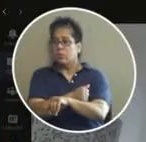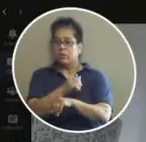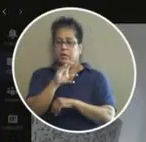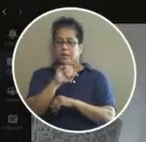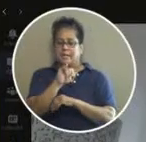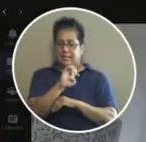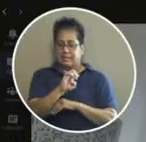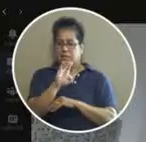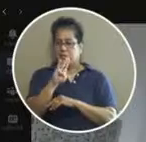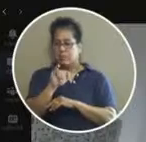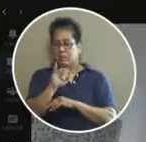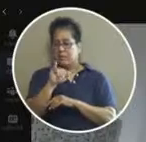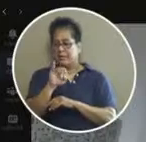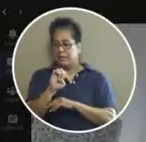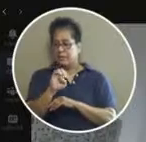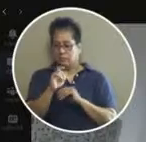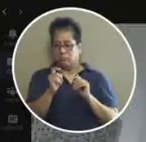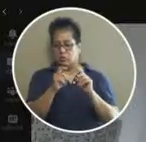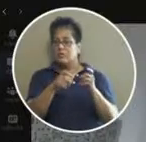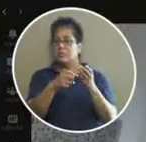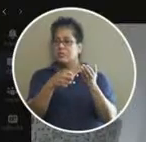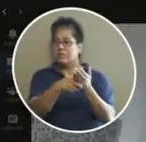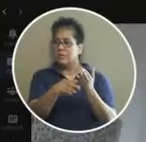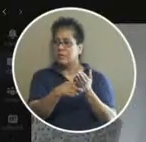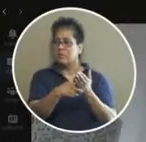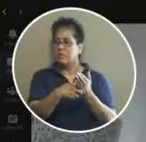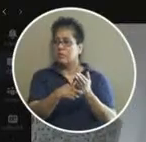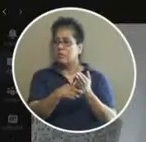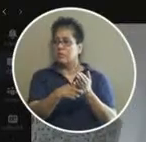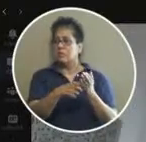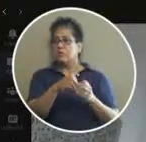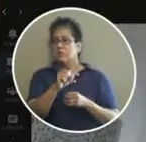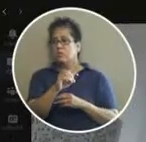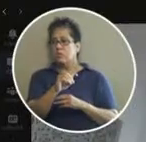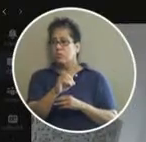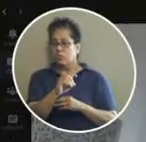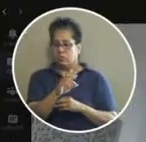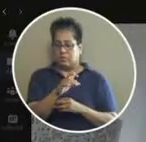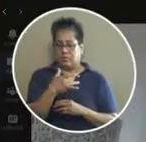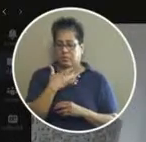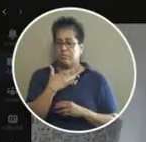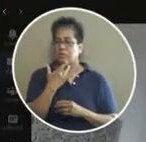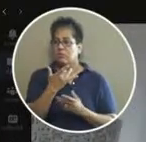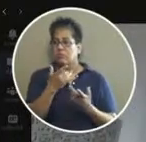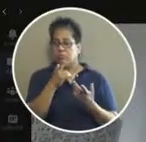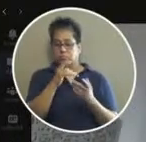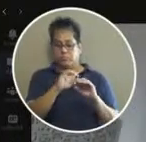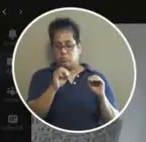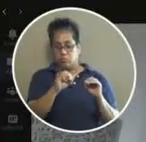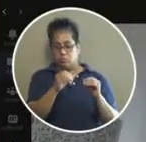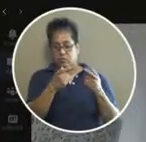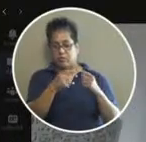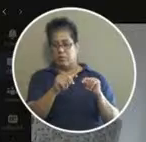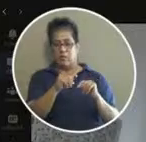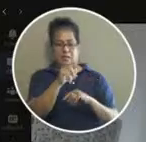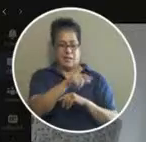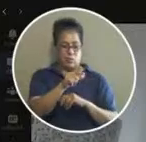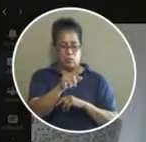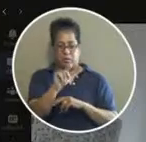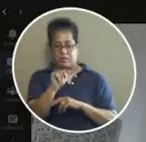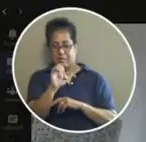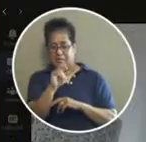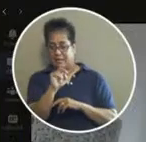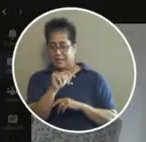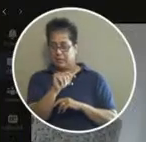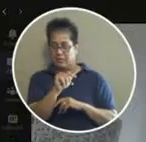case-by-case basis to issue citations to a landlord if it feels that there was not a good faith effort on behalf of the landlord and the tenant to